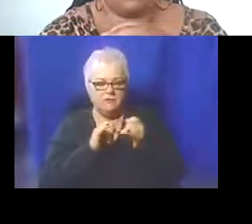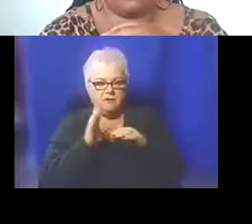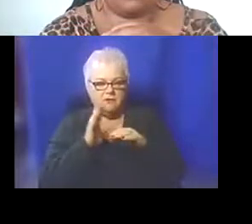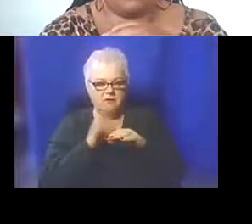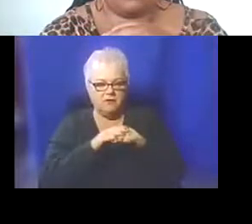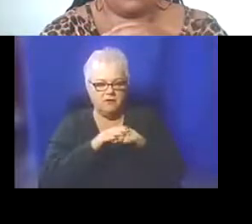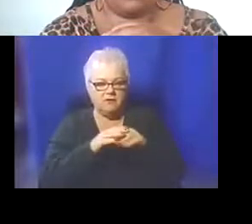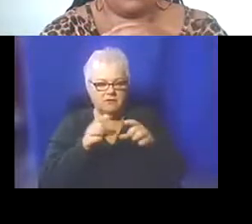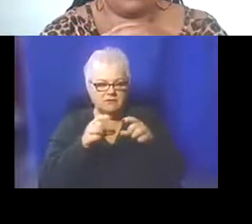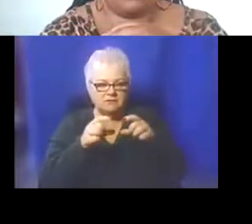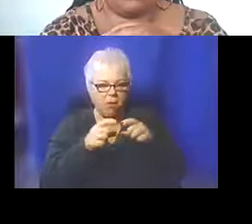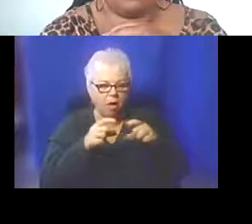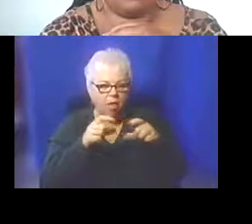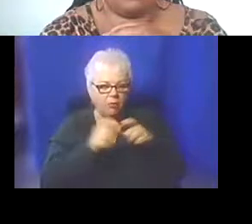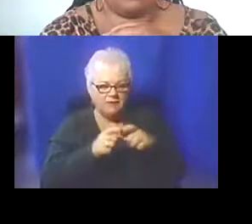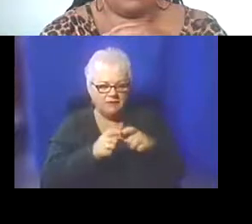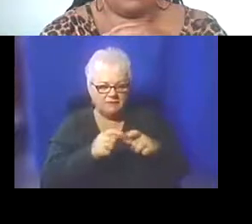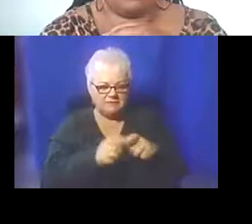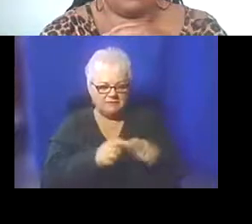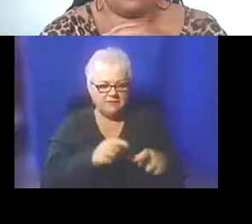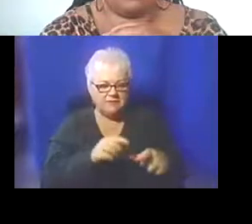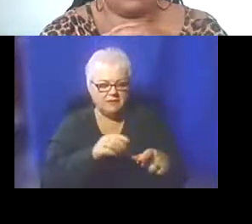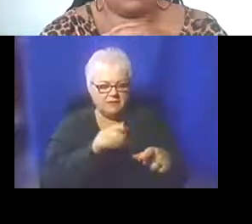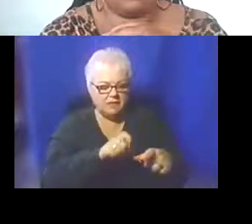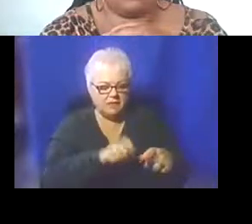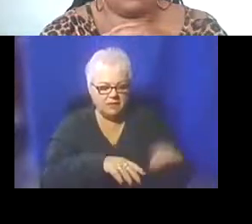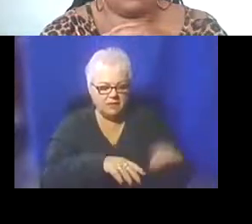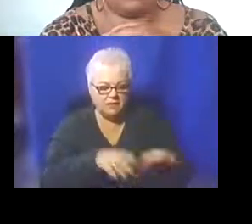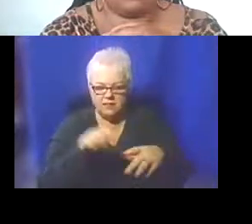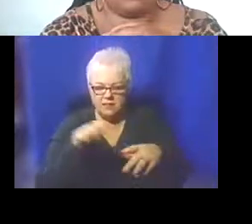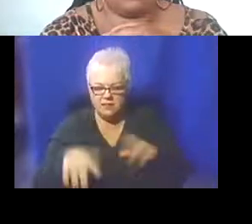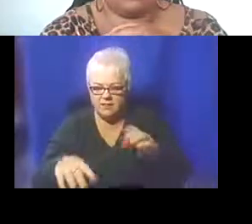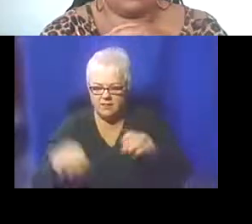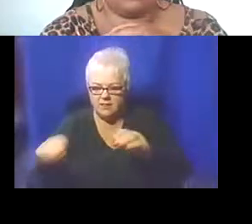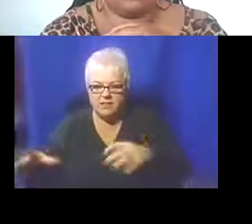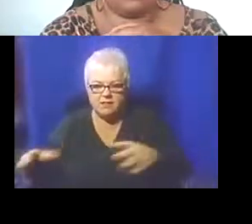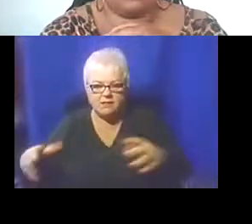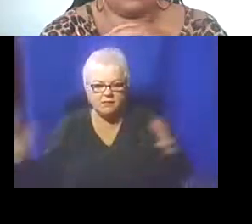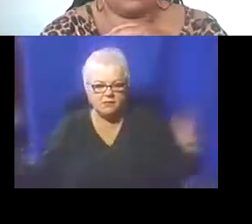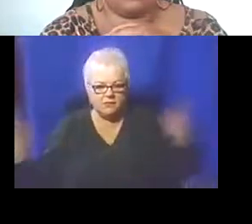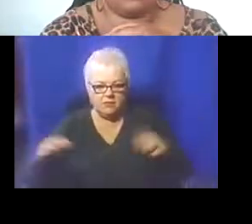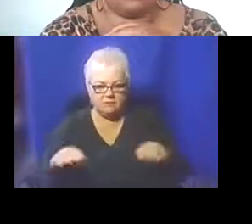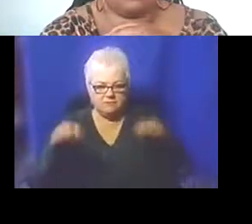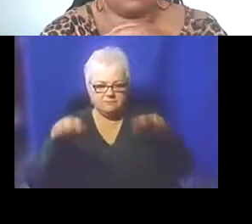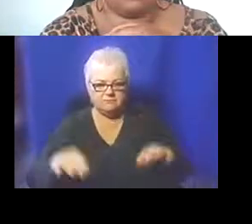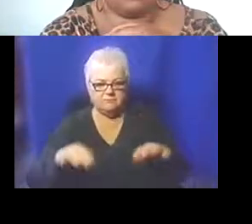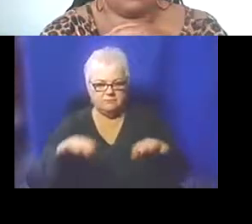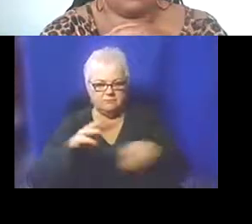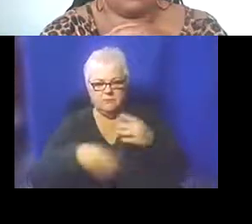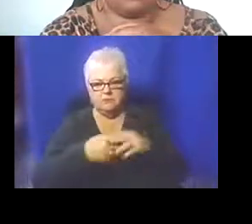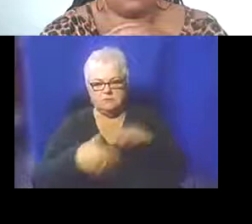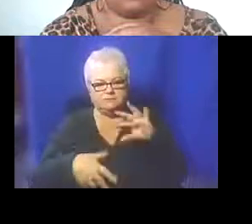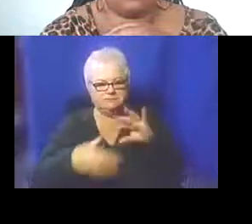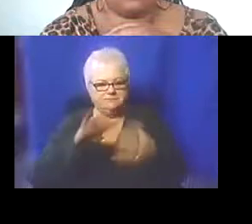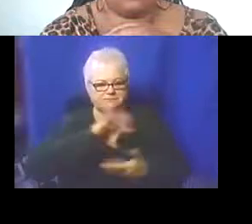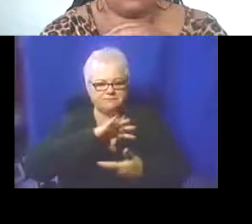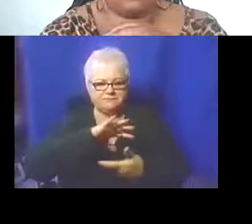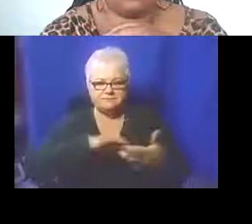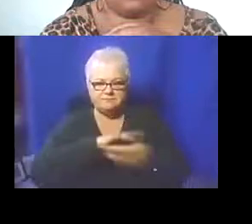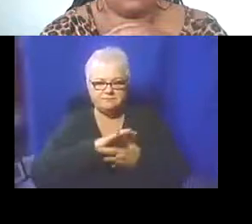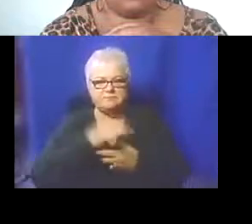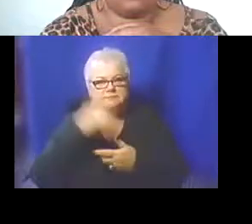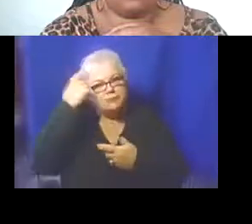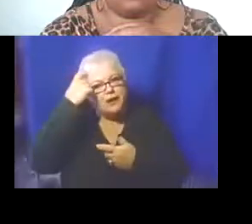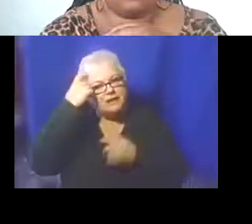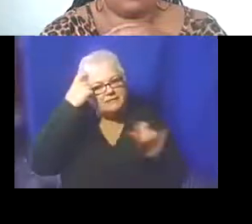on Post-it notes. And I want you to gather them all up and I want you to take them to a desk, the world's messiest desk, because that's really what the human brain